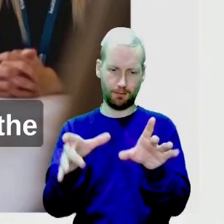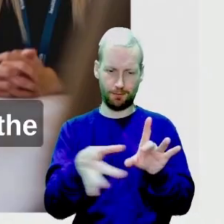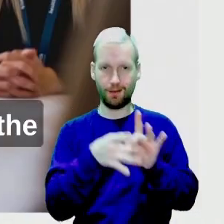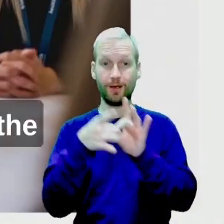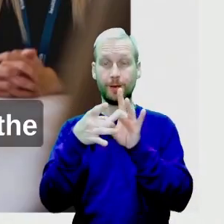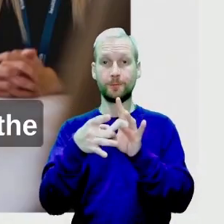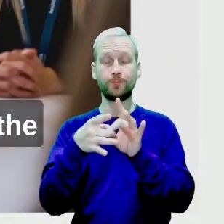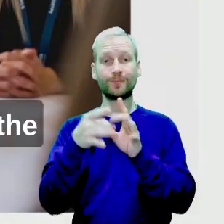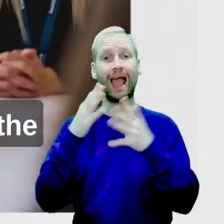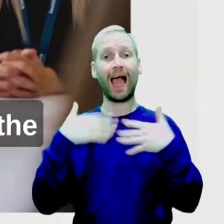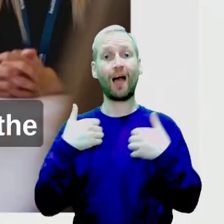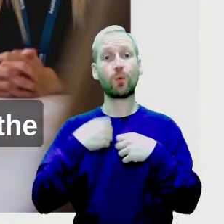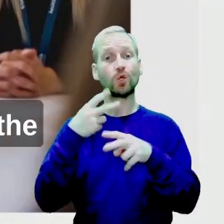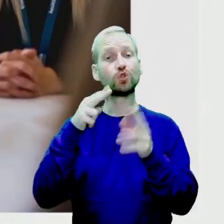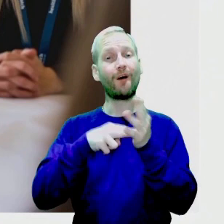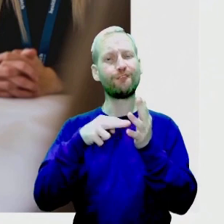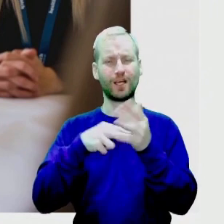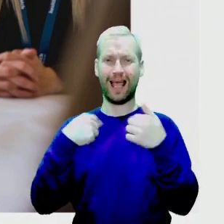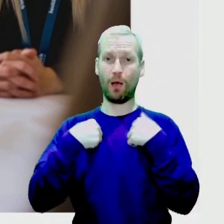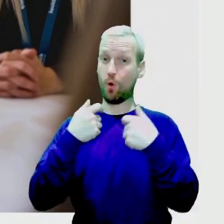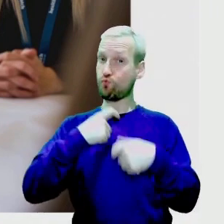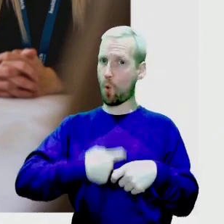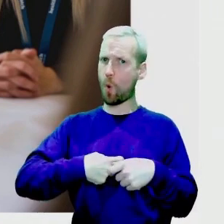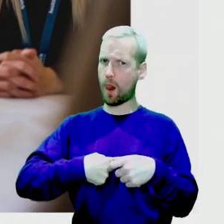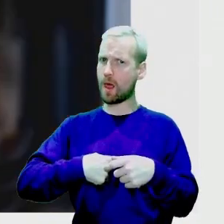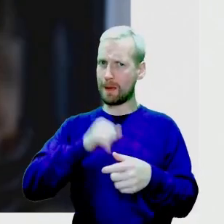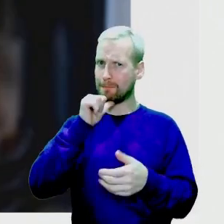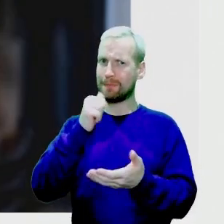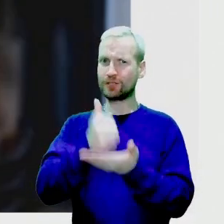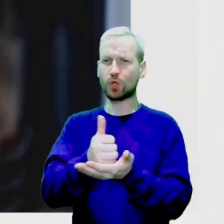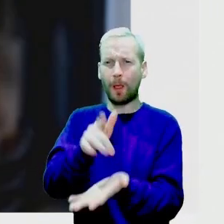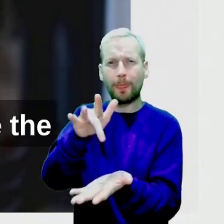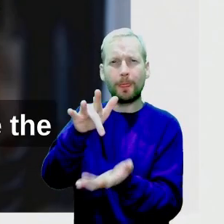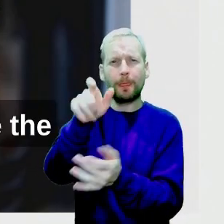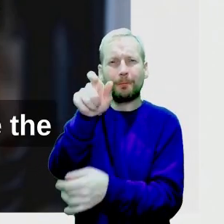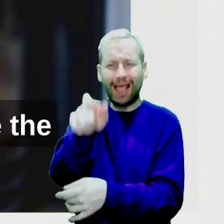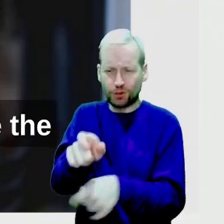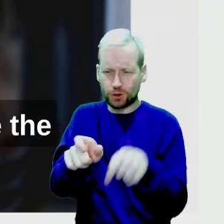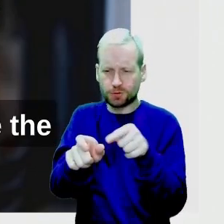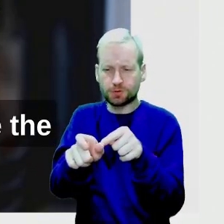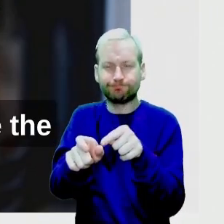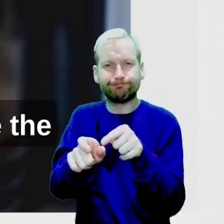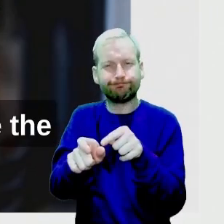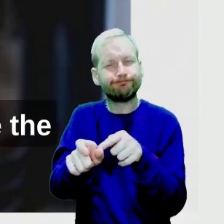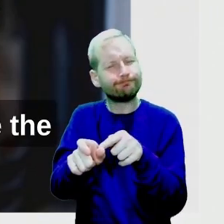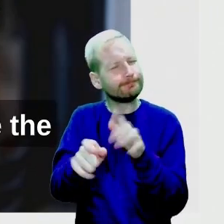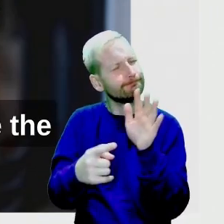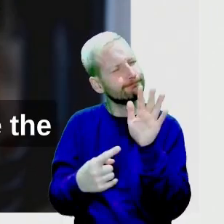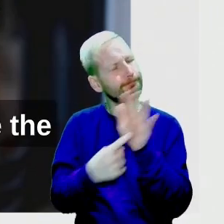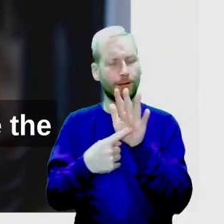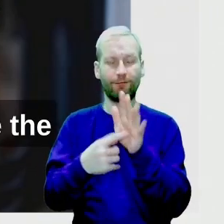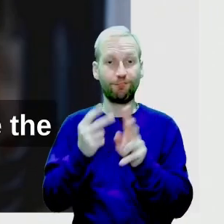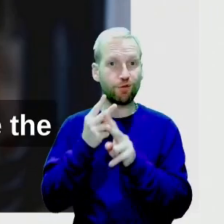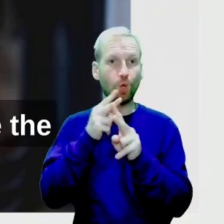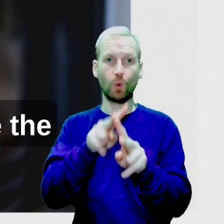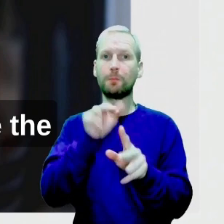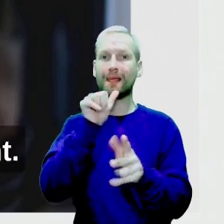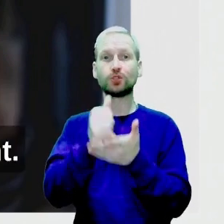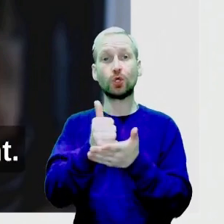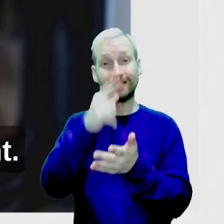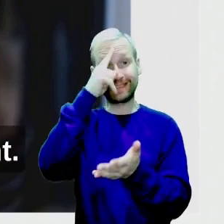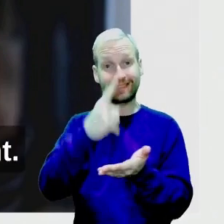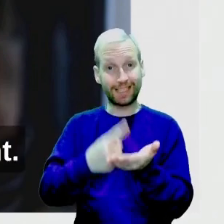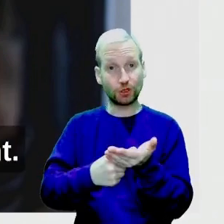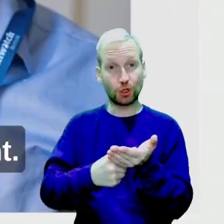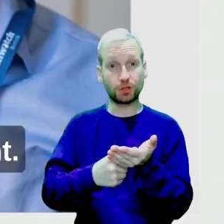statutory role is to ensure the voice of the patient is at the core of this, taking your views, ensuring they're passed to those who make the decisions